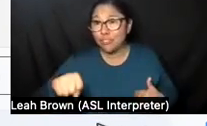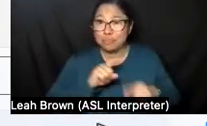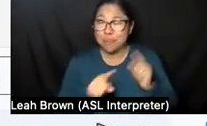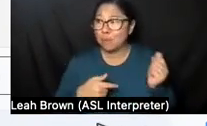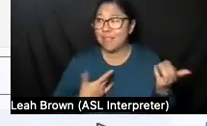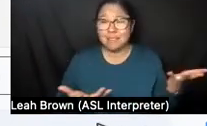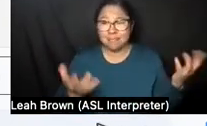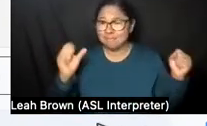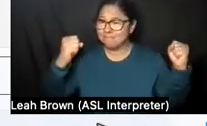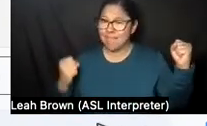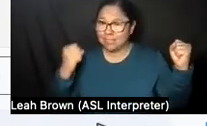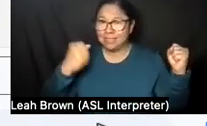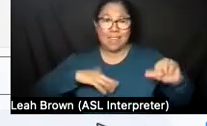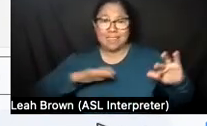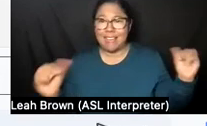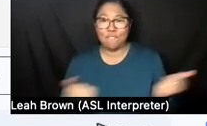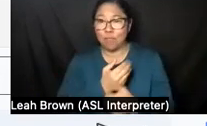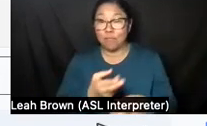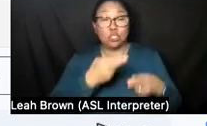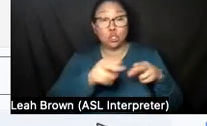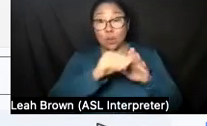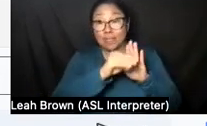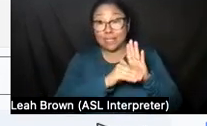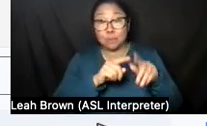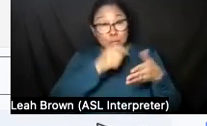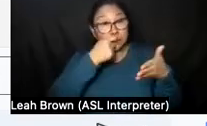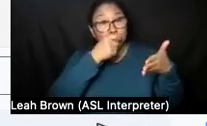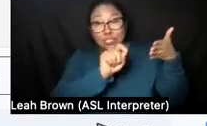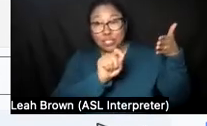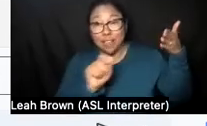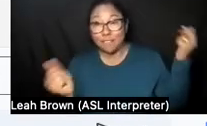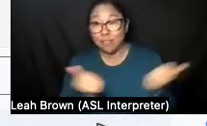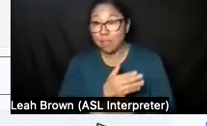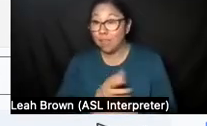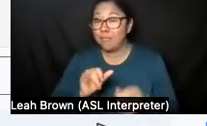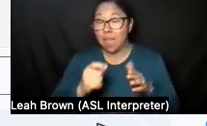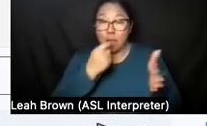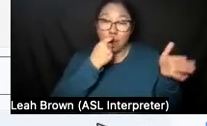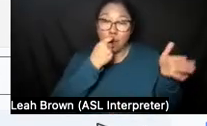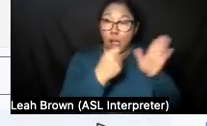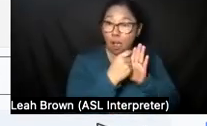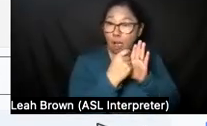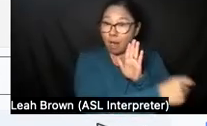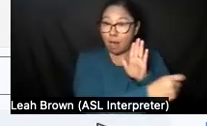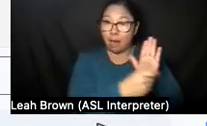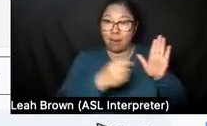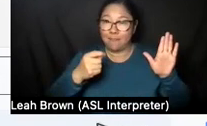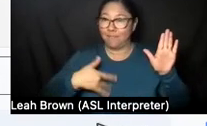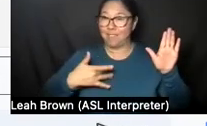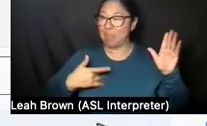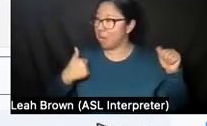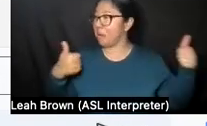got it done. I was like, yes, short list, but hey. And even just like crossing off that item is like reinforcing to us as adults, like, oh, I got something